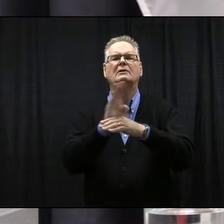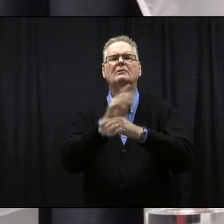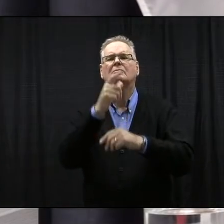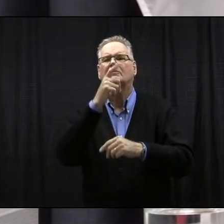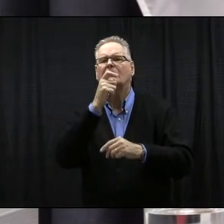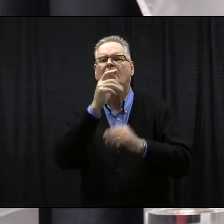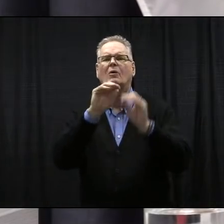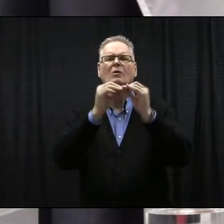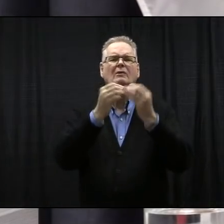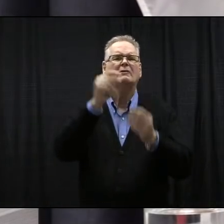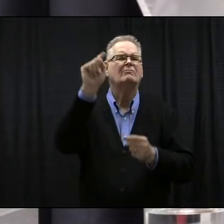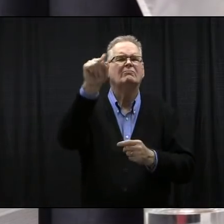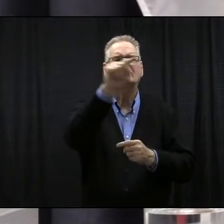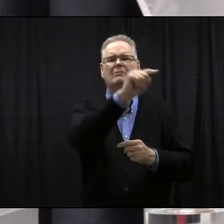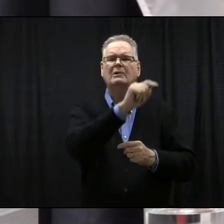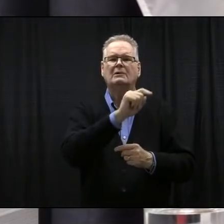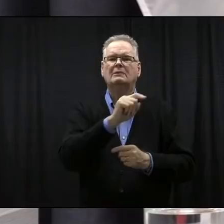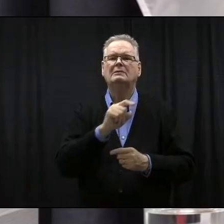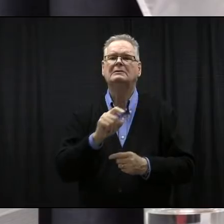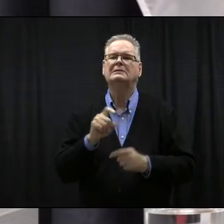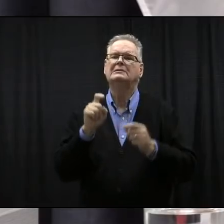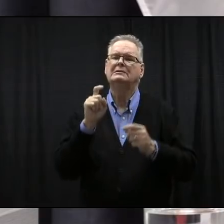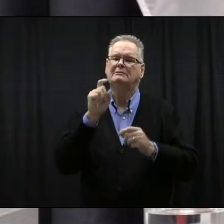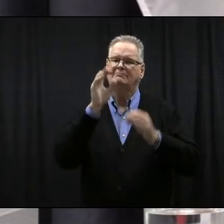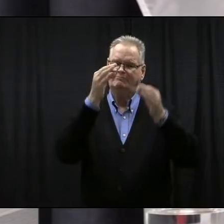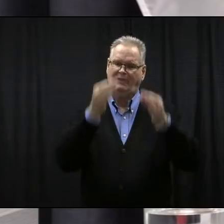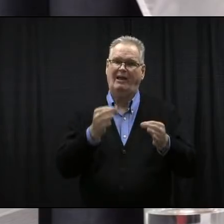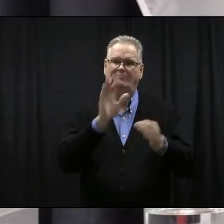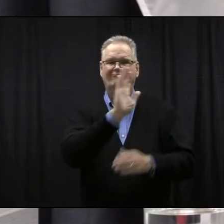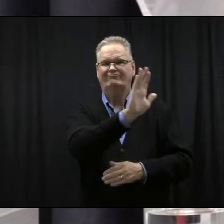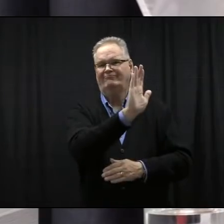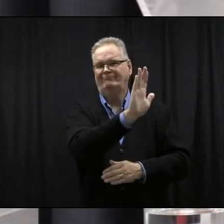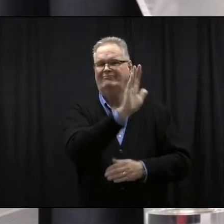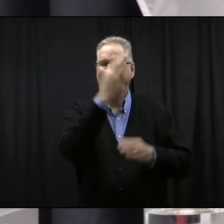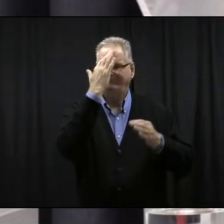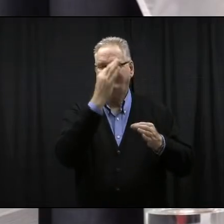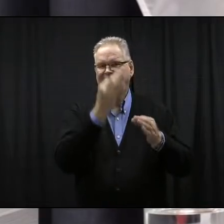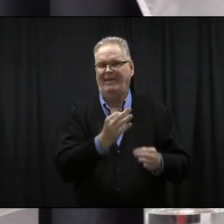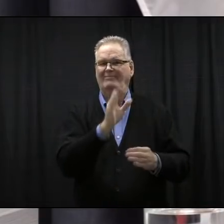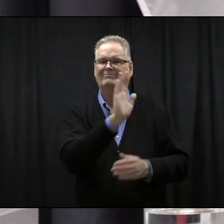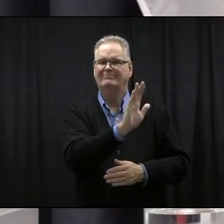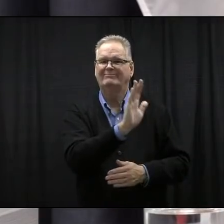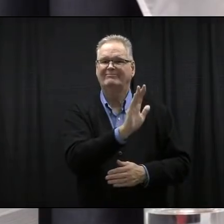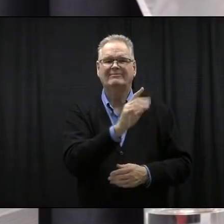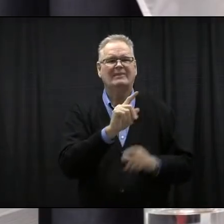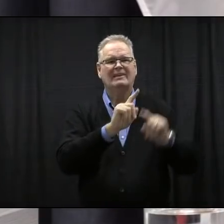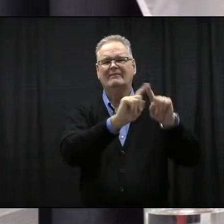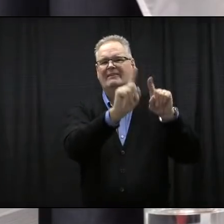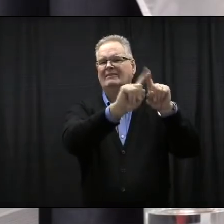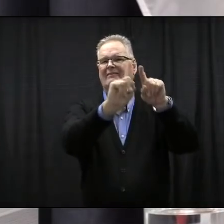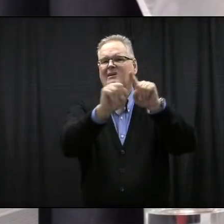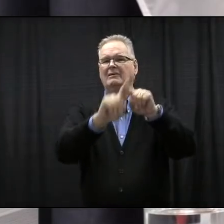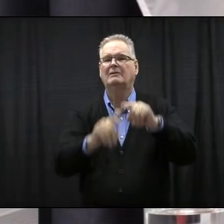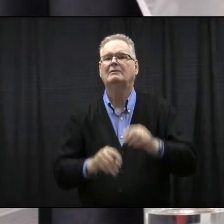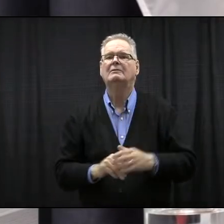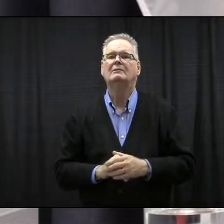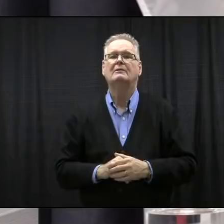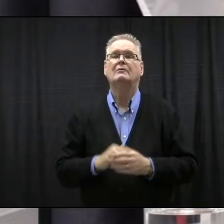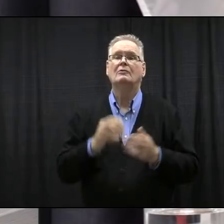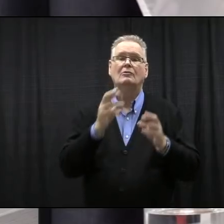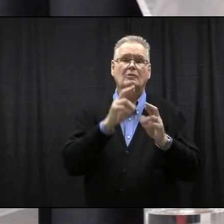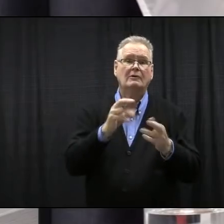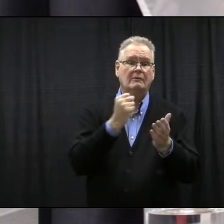we believe, around the first week of October. There may, depending on epidemiology and